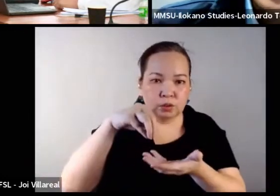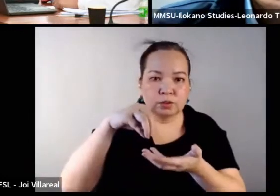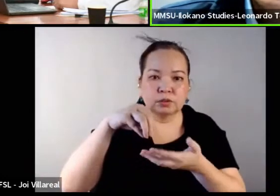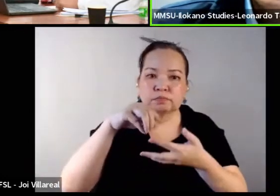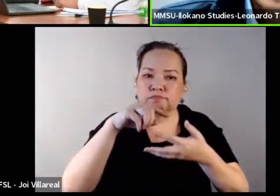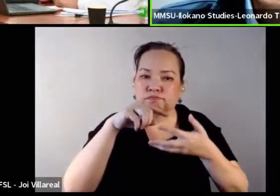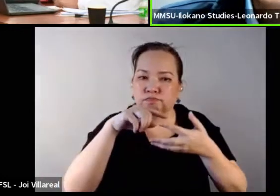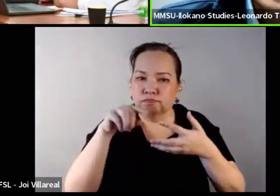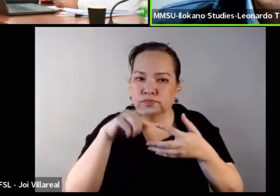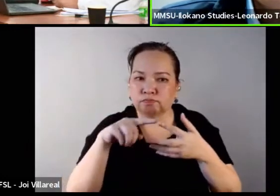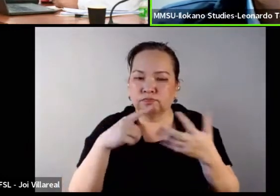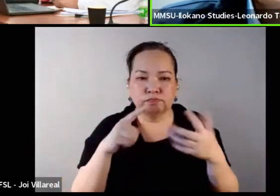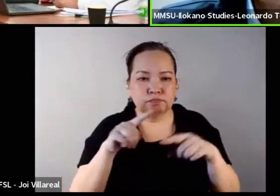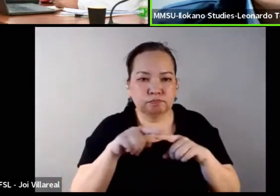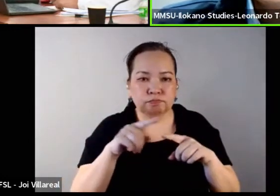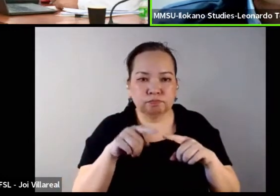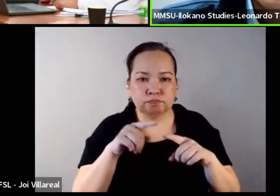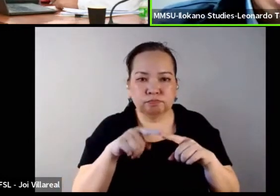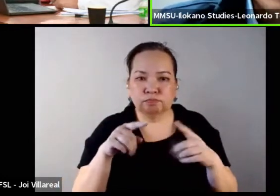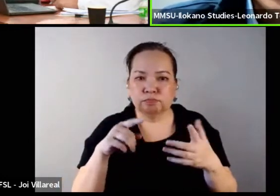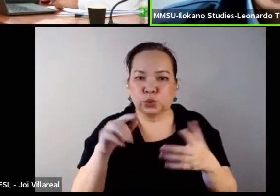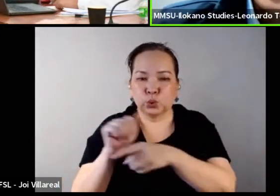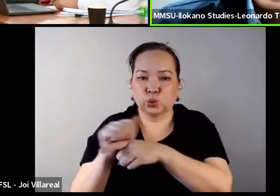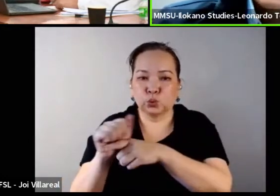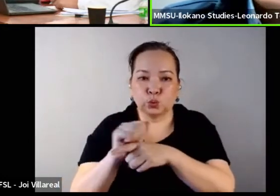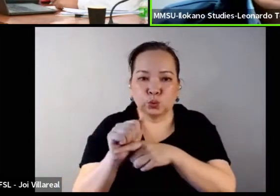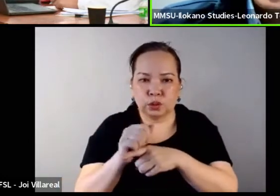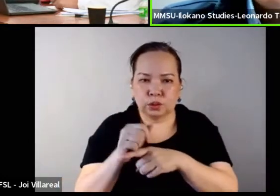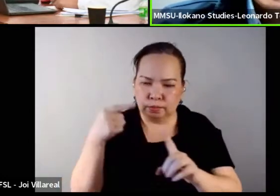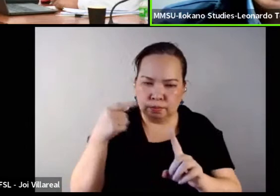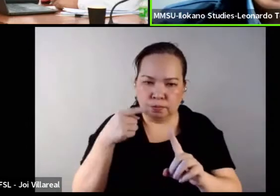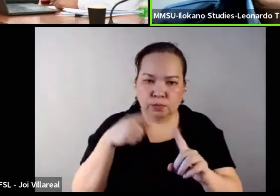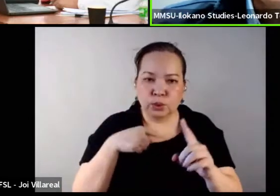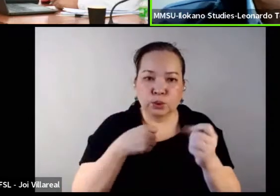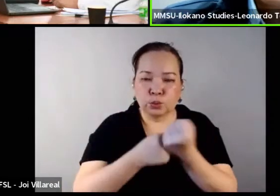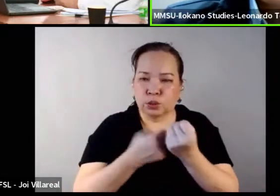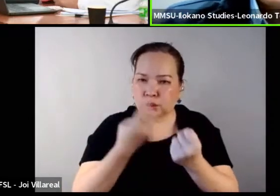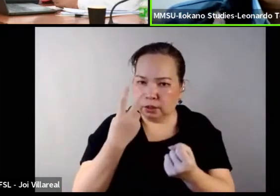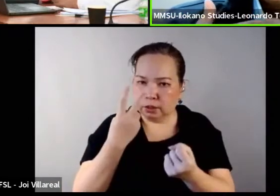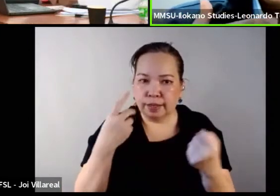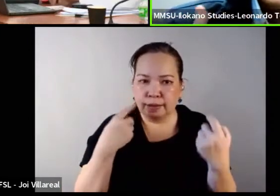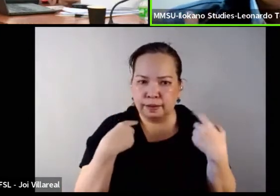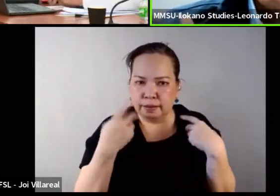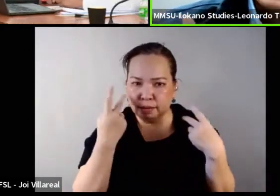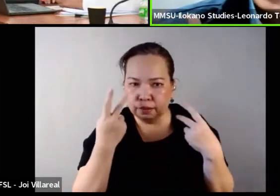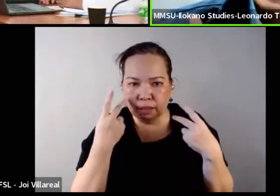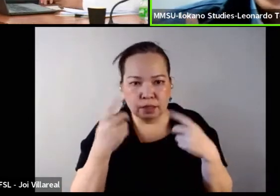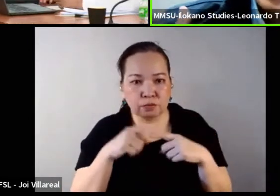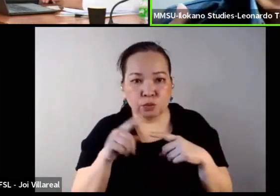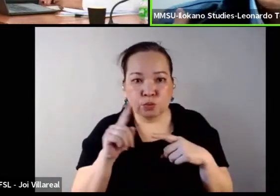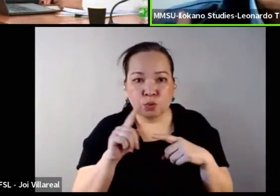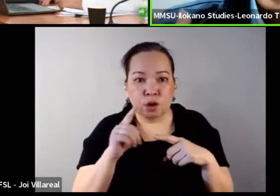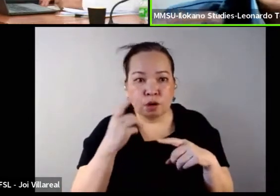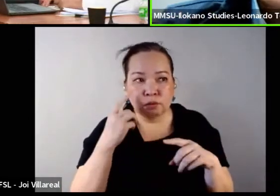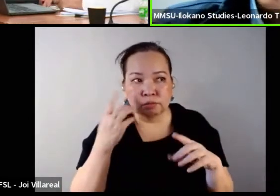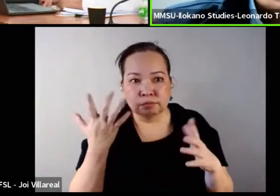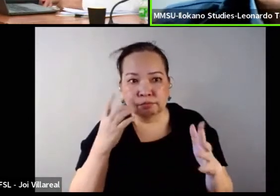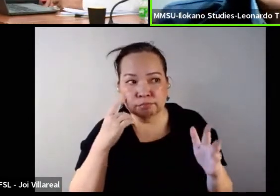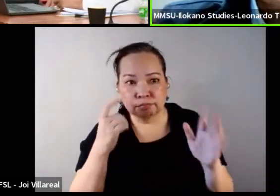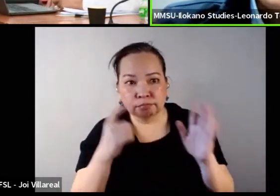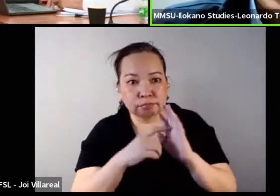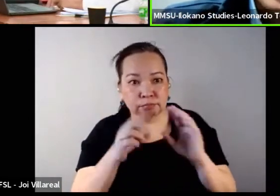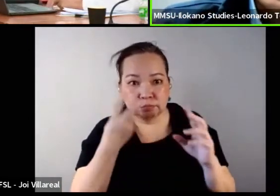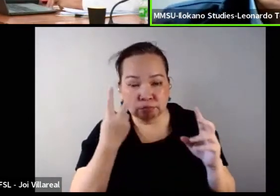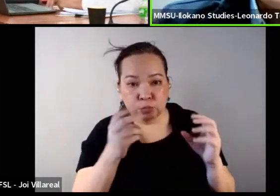and spearhead targeted MTB-MLE training programs. Nakikita namin na ang hindi napapansin ay yung